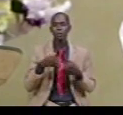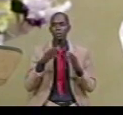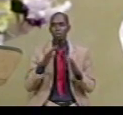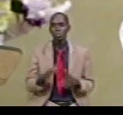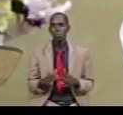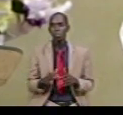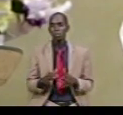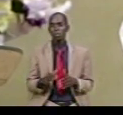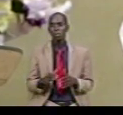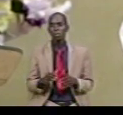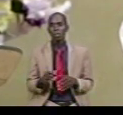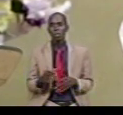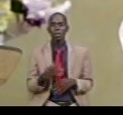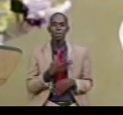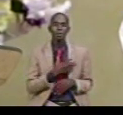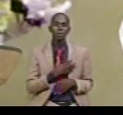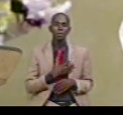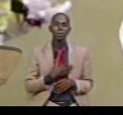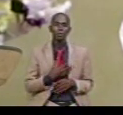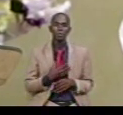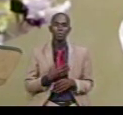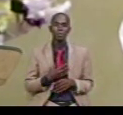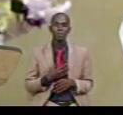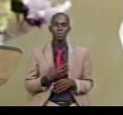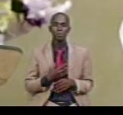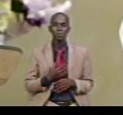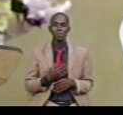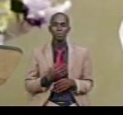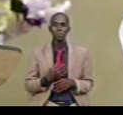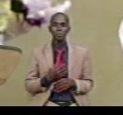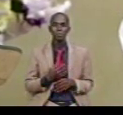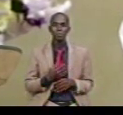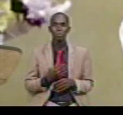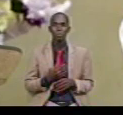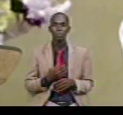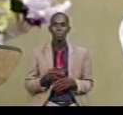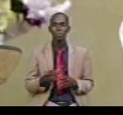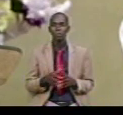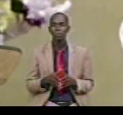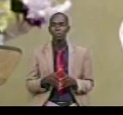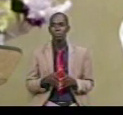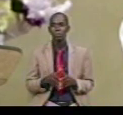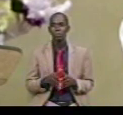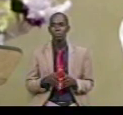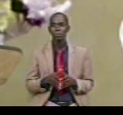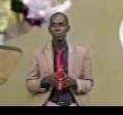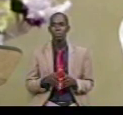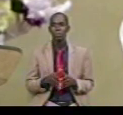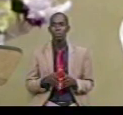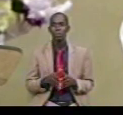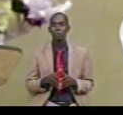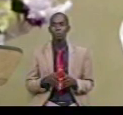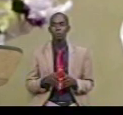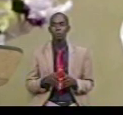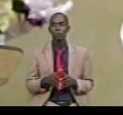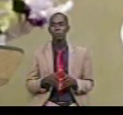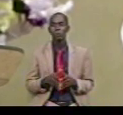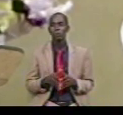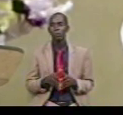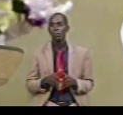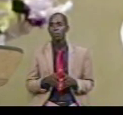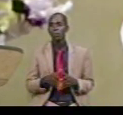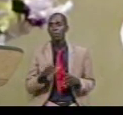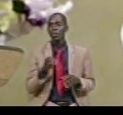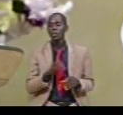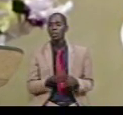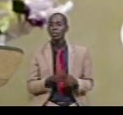and pillars of support in their homes, workplace, and communities. Our commitment to upholding